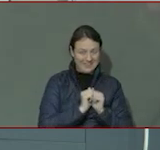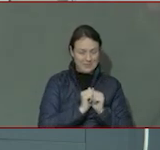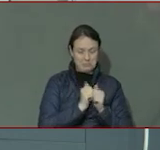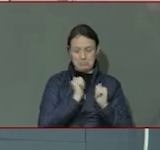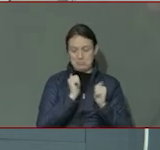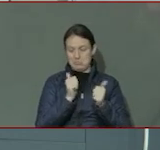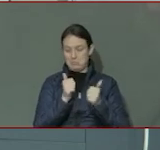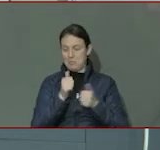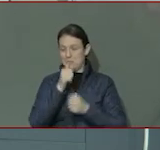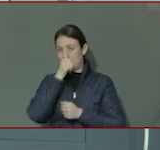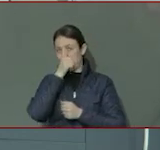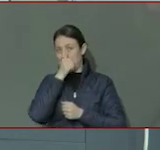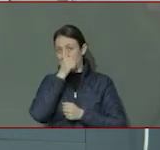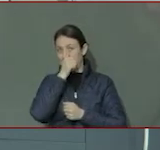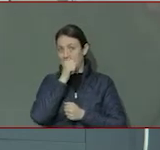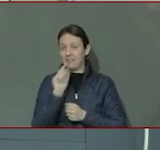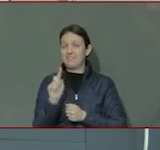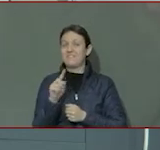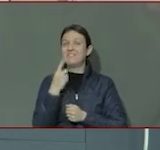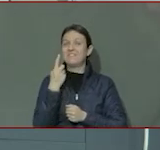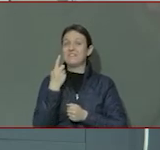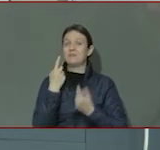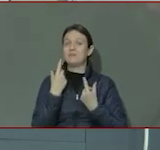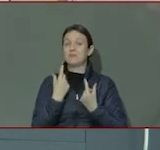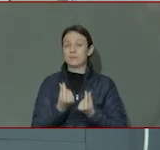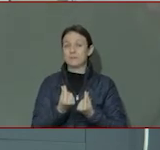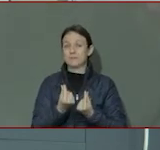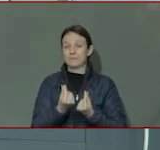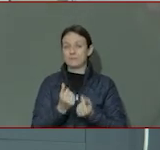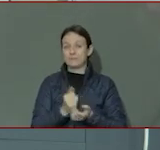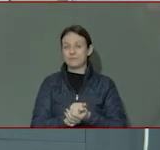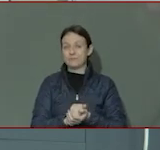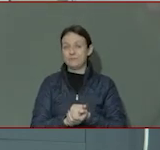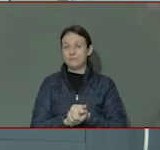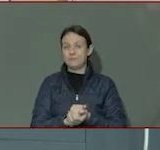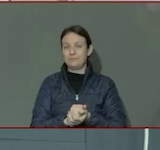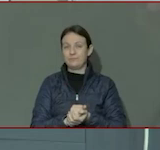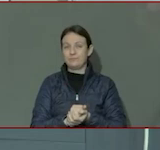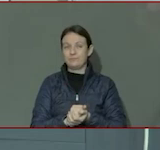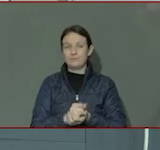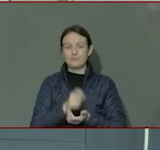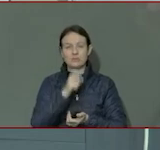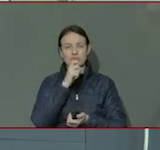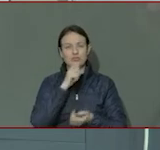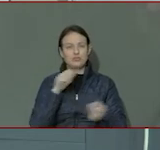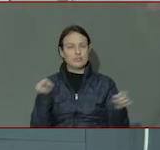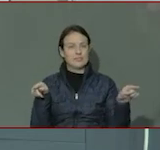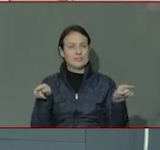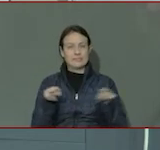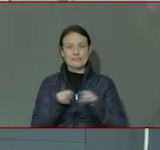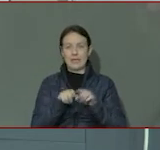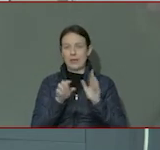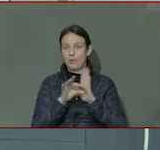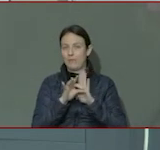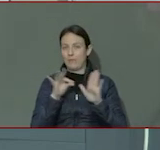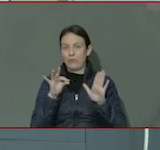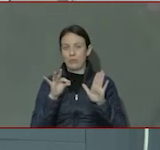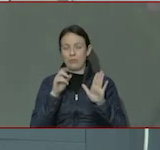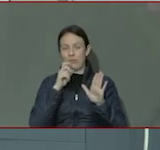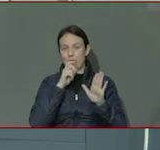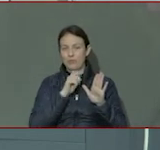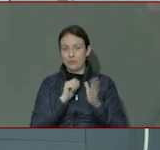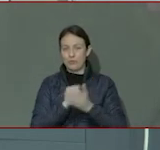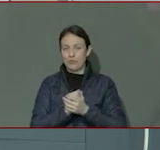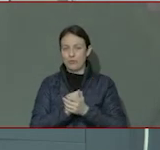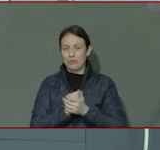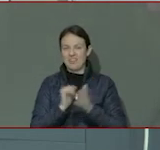Okay, so the first thing I'm going to do is I'm going to still use the same type of formula. I'm just going